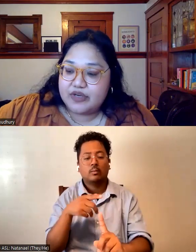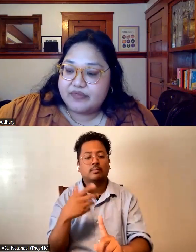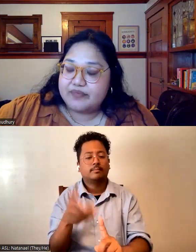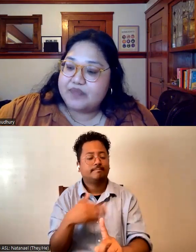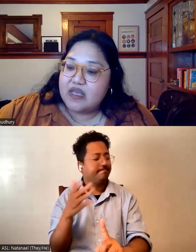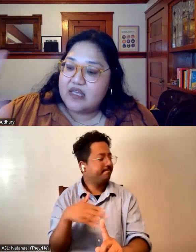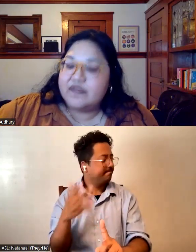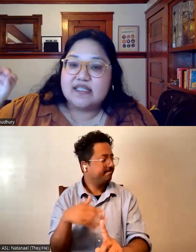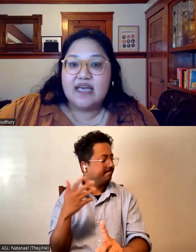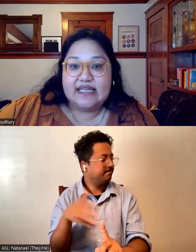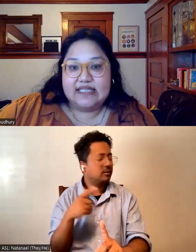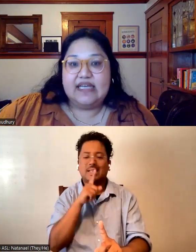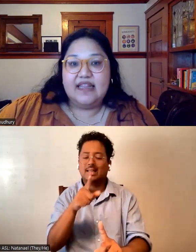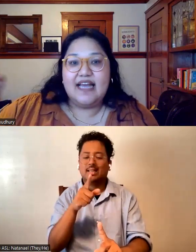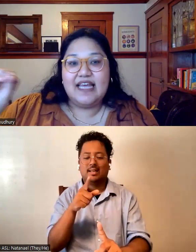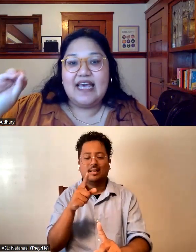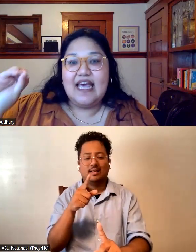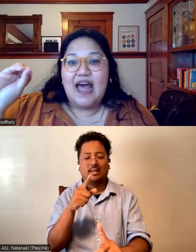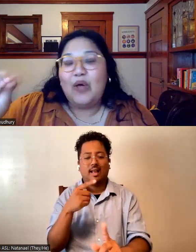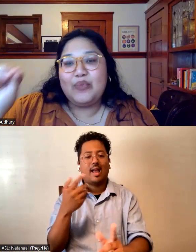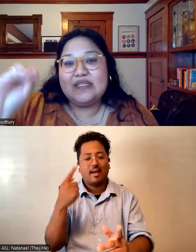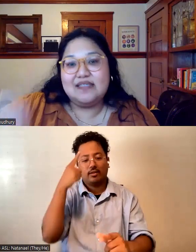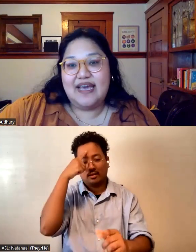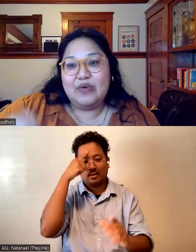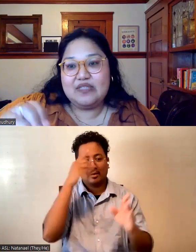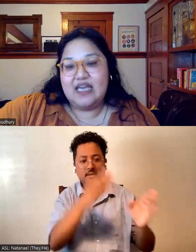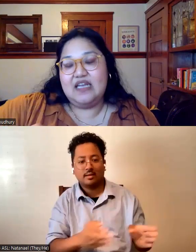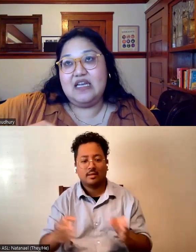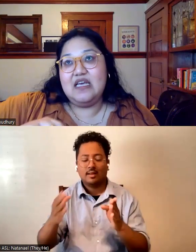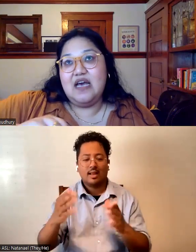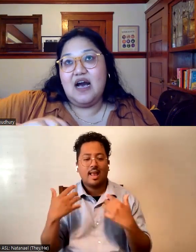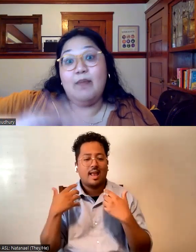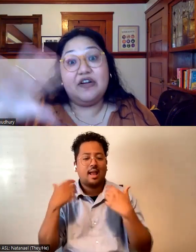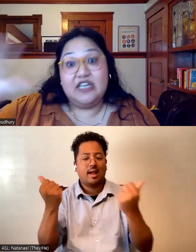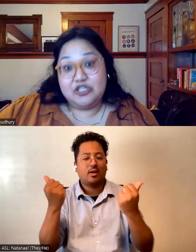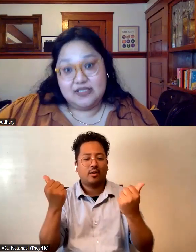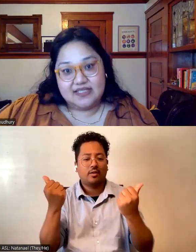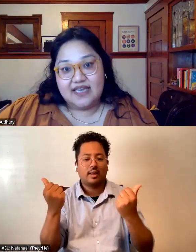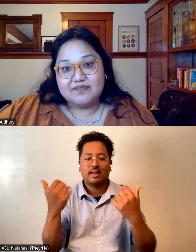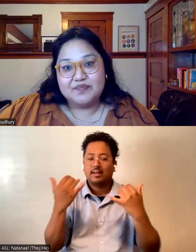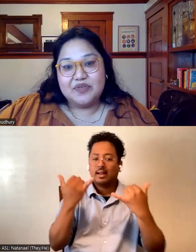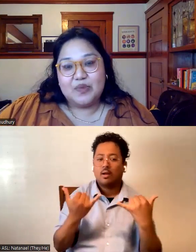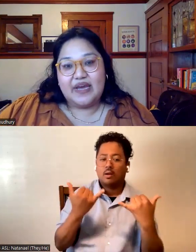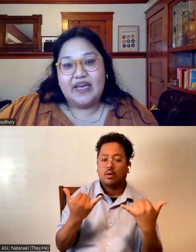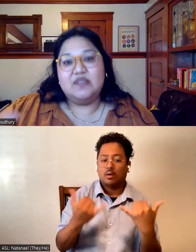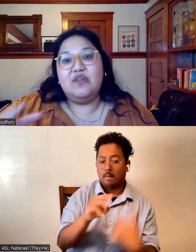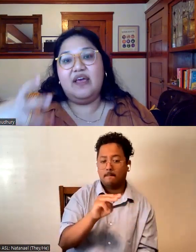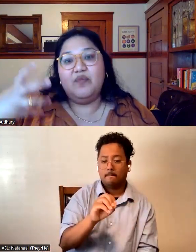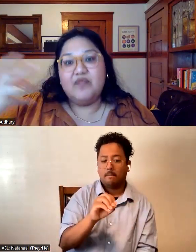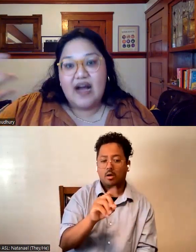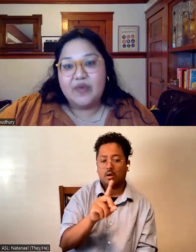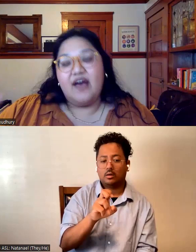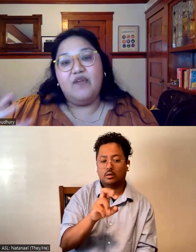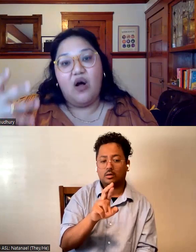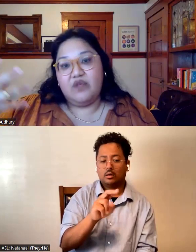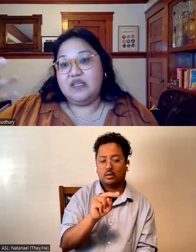sort of give us the idea that like health was entangled in a modern nation state. Right. And so like